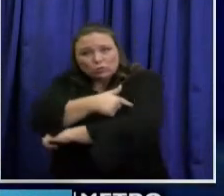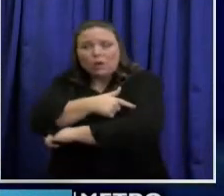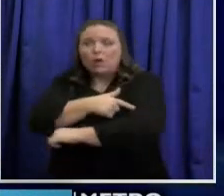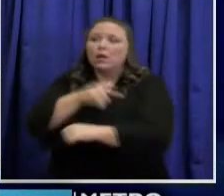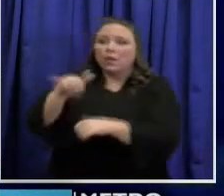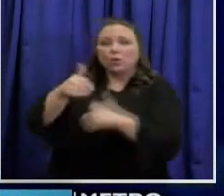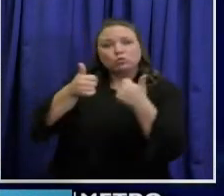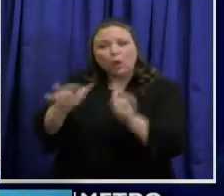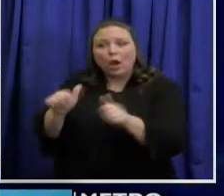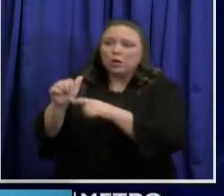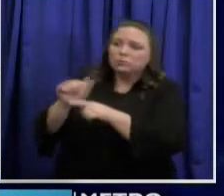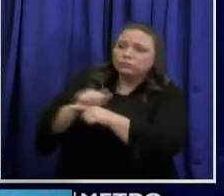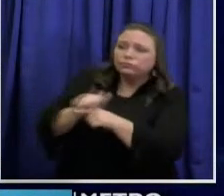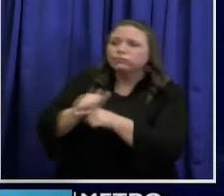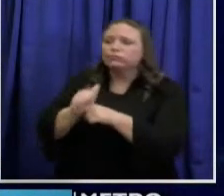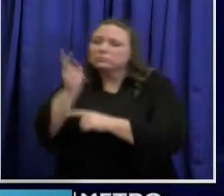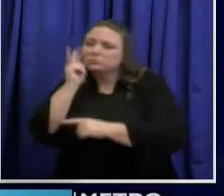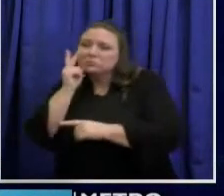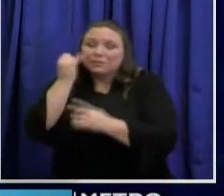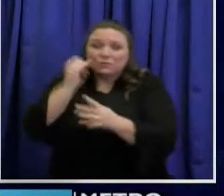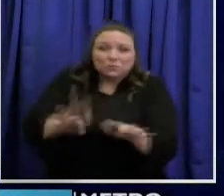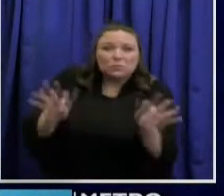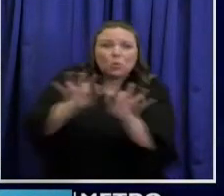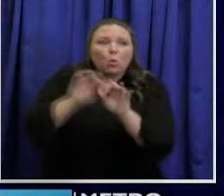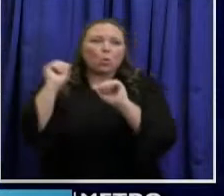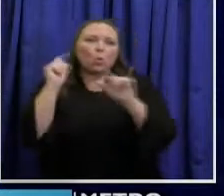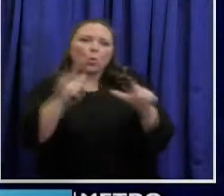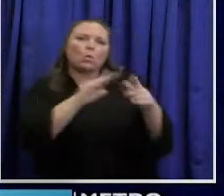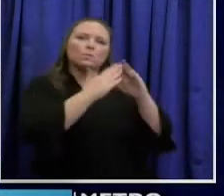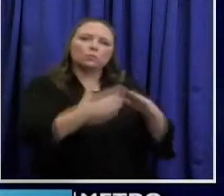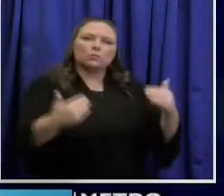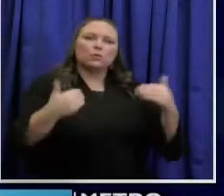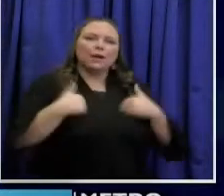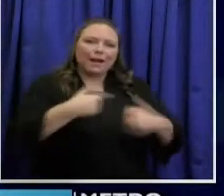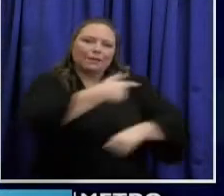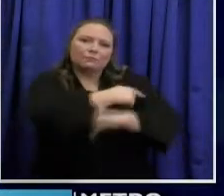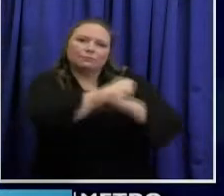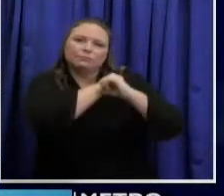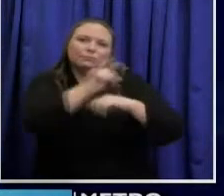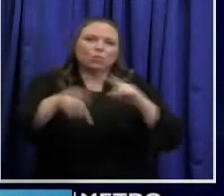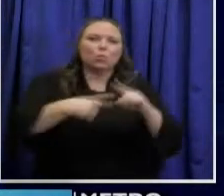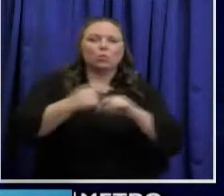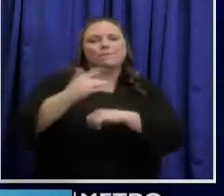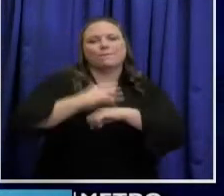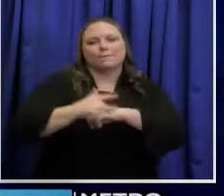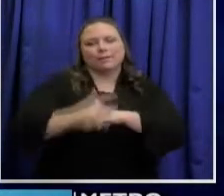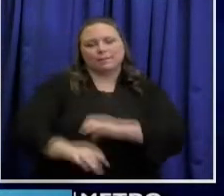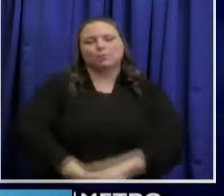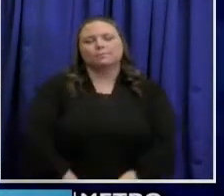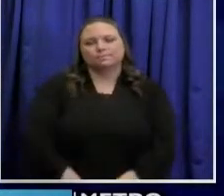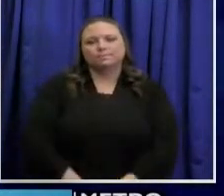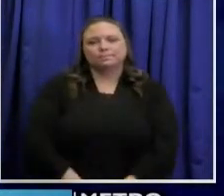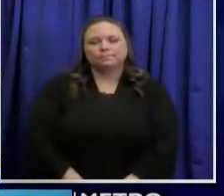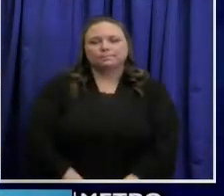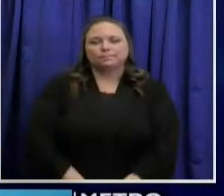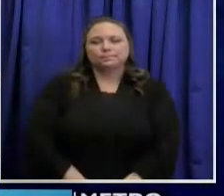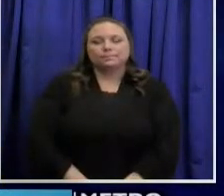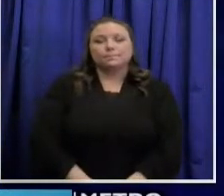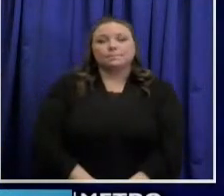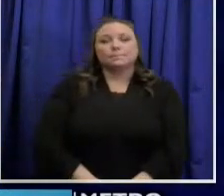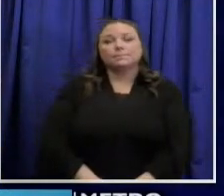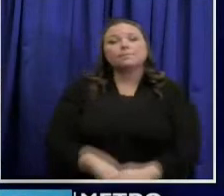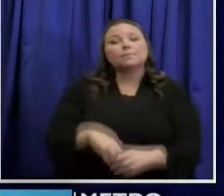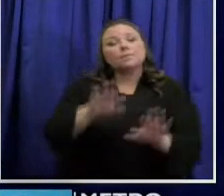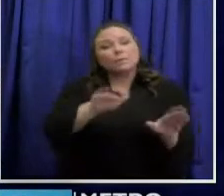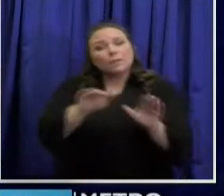Antioch site is critical to making sure that our community gets access to the COVID vaccine as soon as it makes sense. And